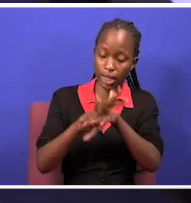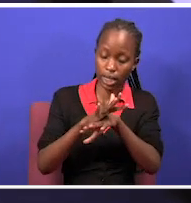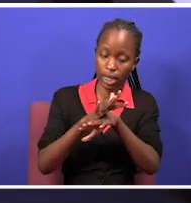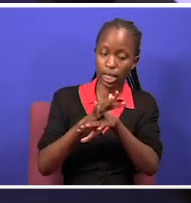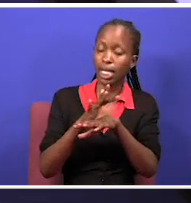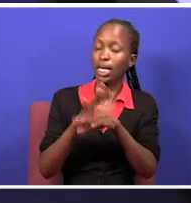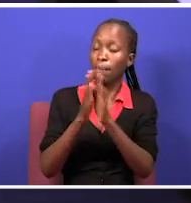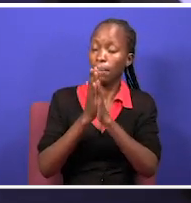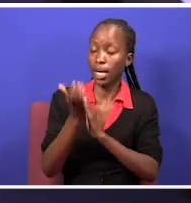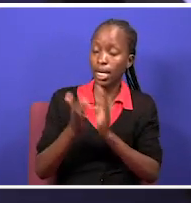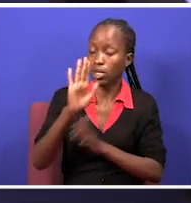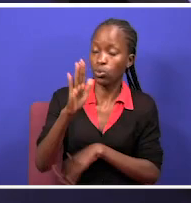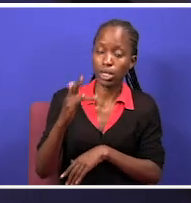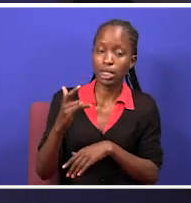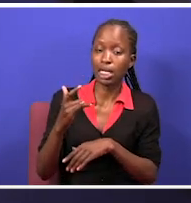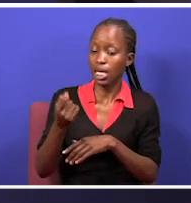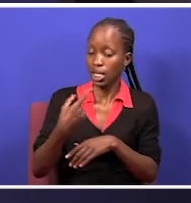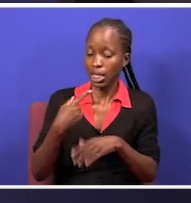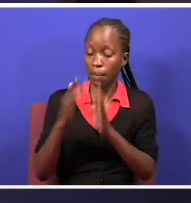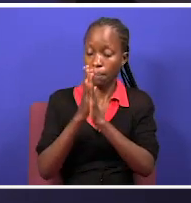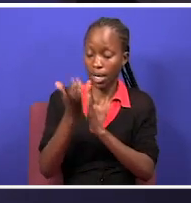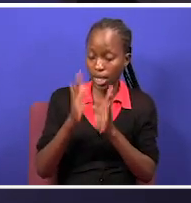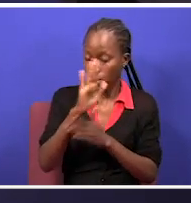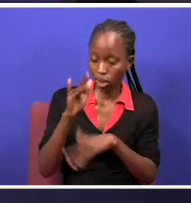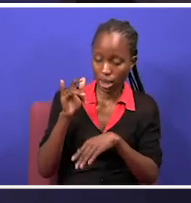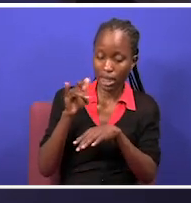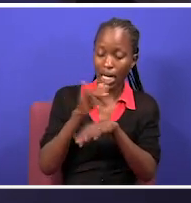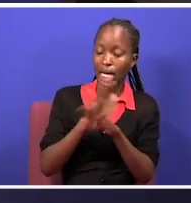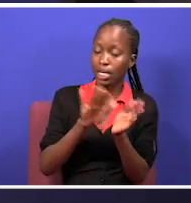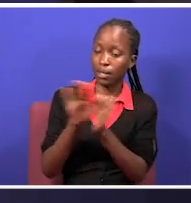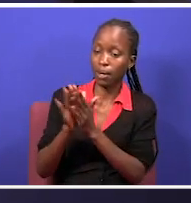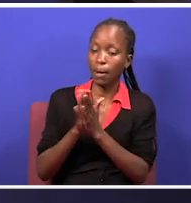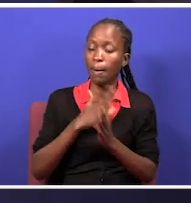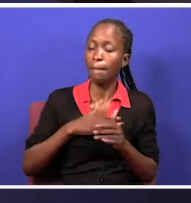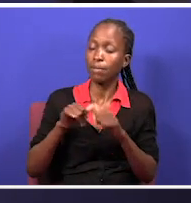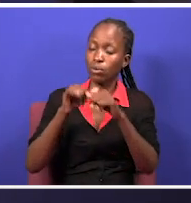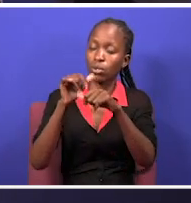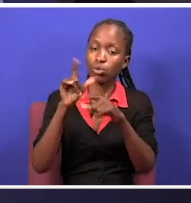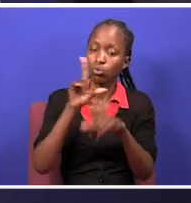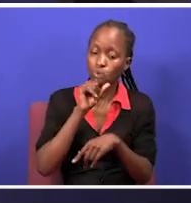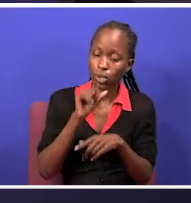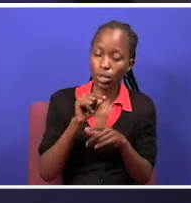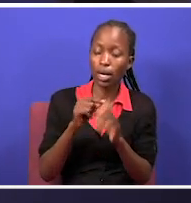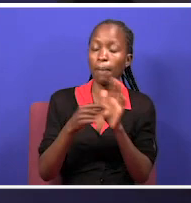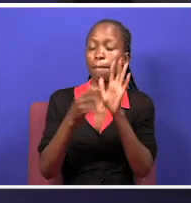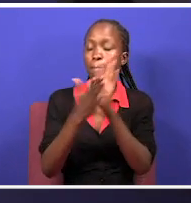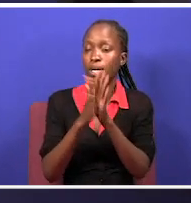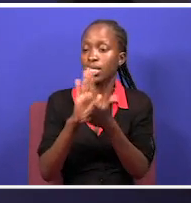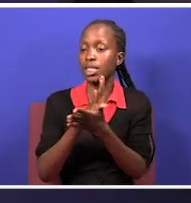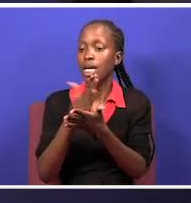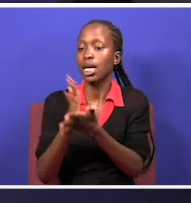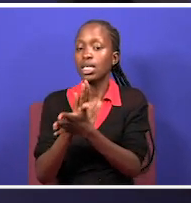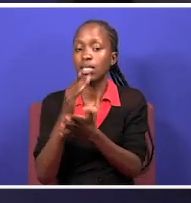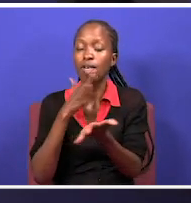early. Hallelujah. Amen. Please do so. Please keep tweeting and posting and share your feedback on